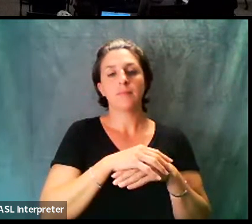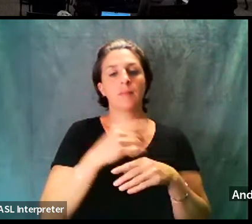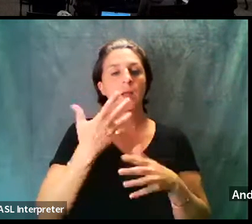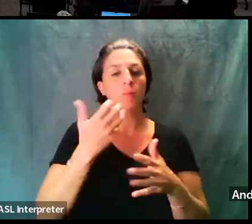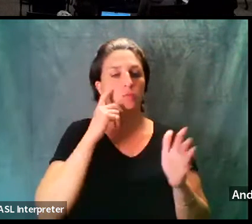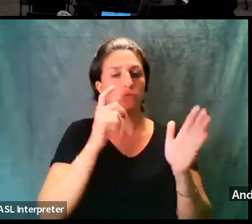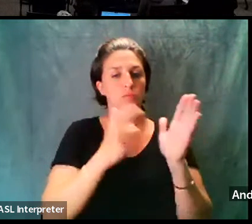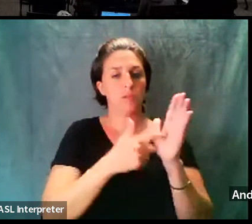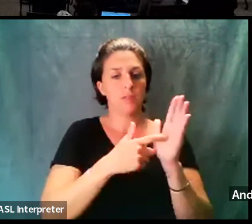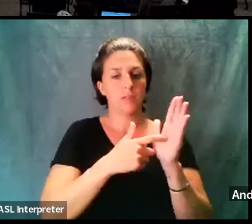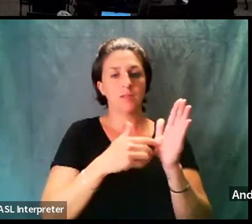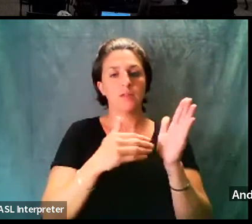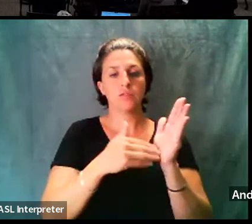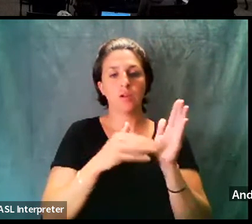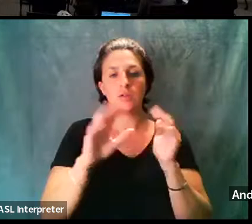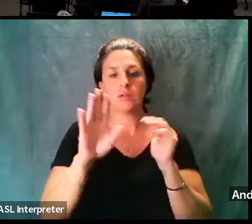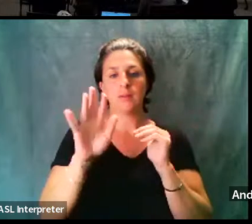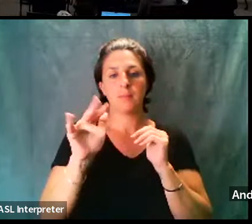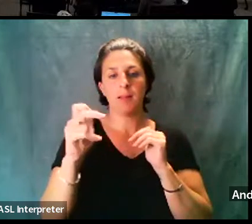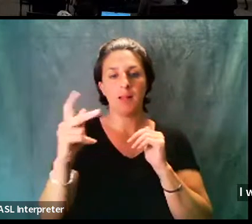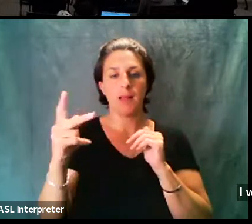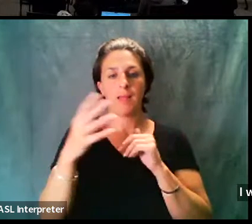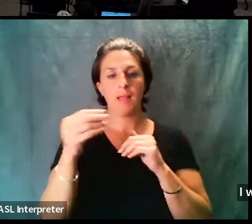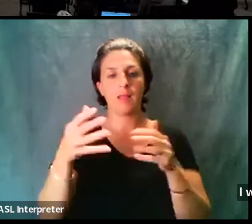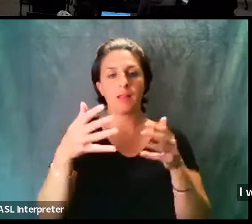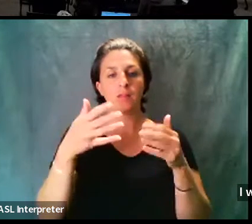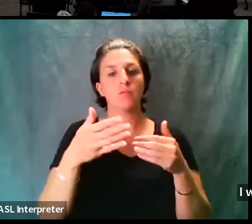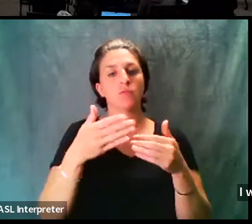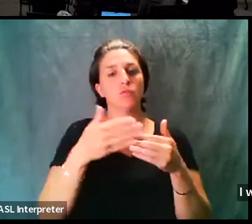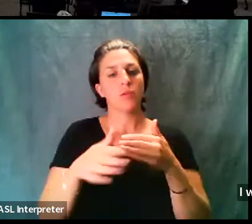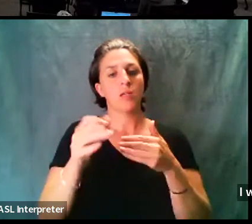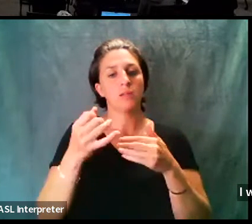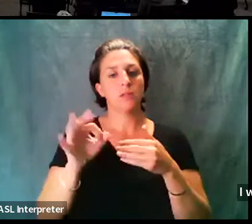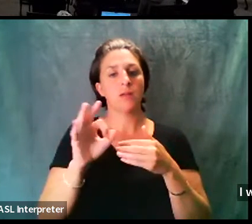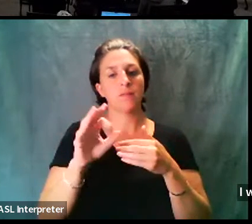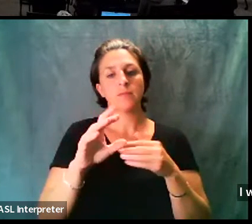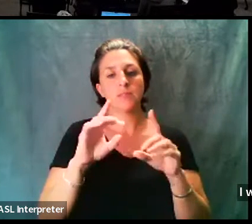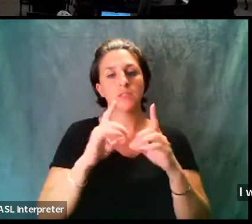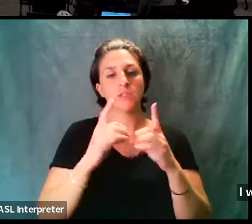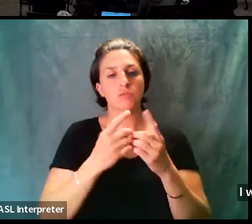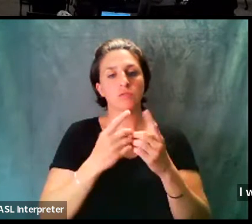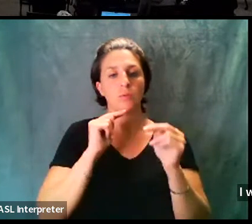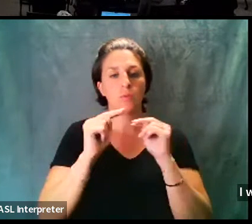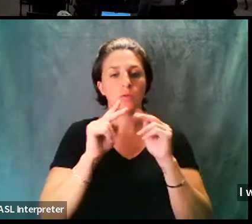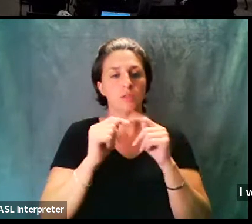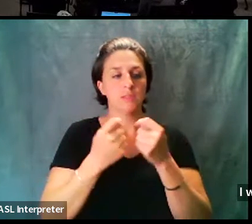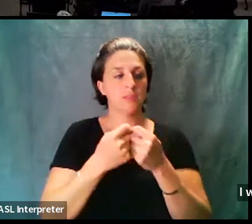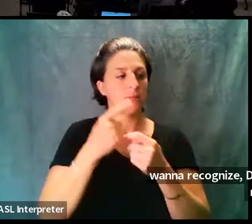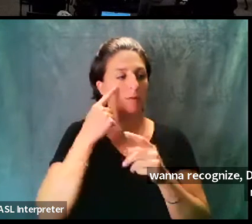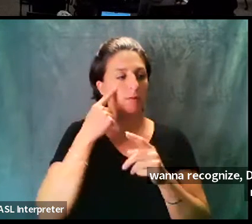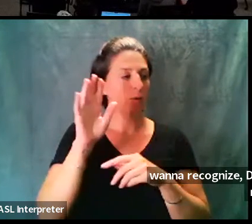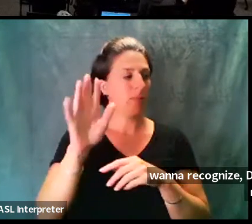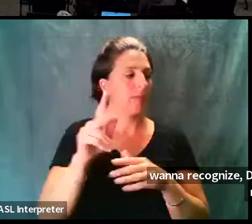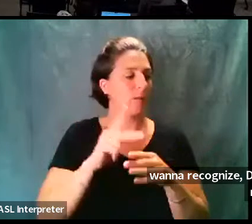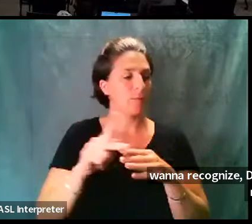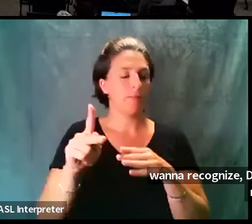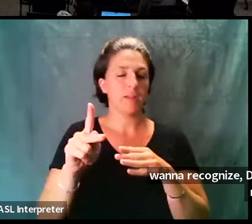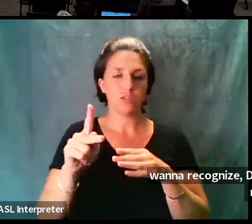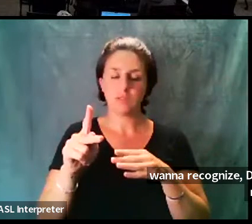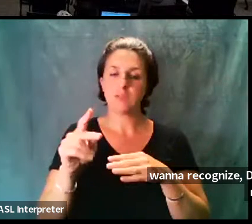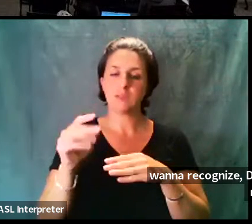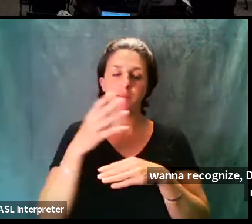recognize Dr. Black and the rest of the district negotiating team for, again, their professionalism